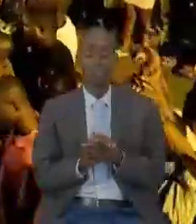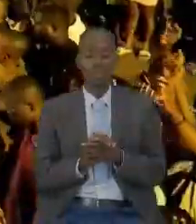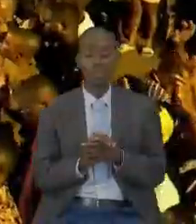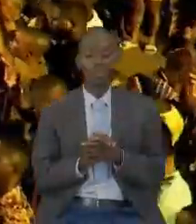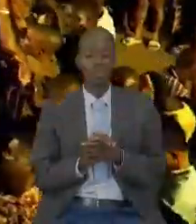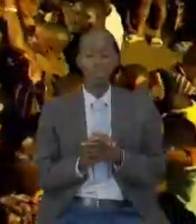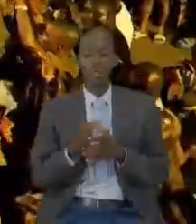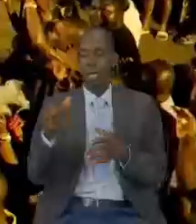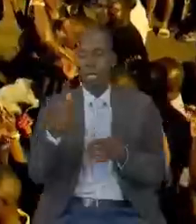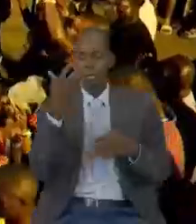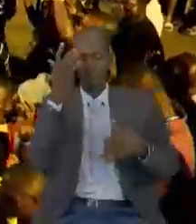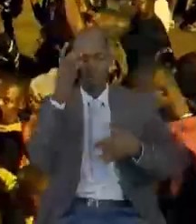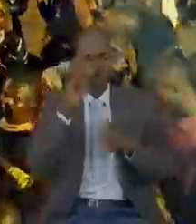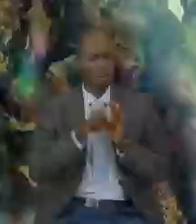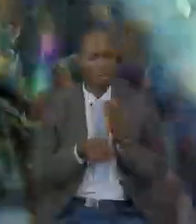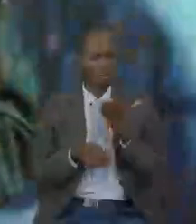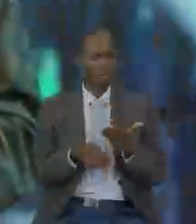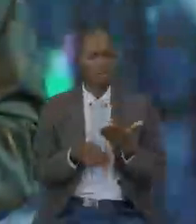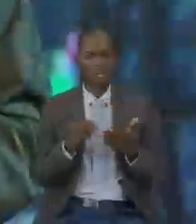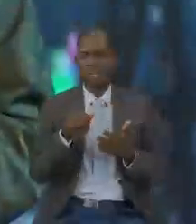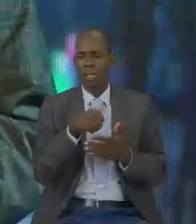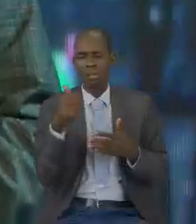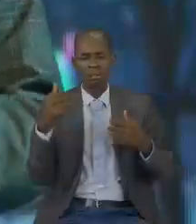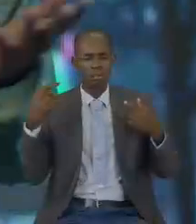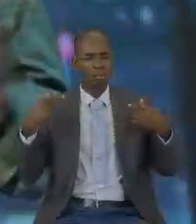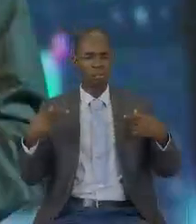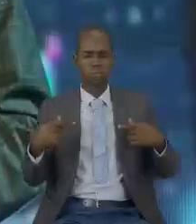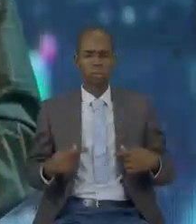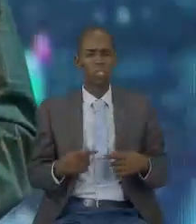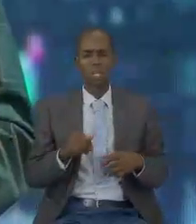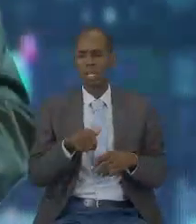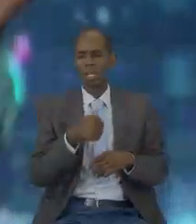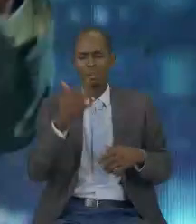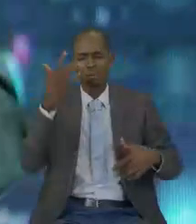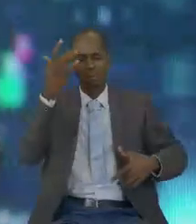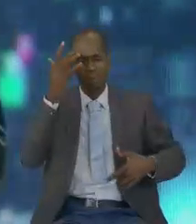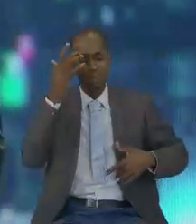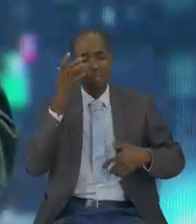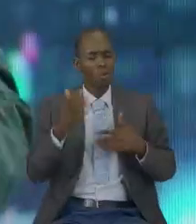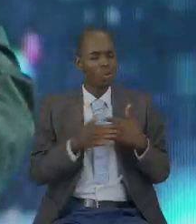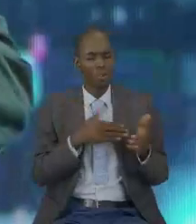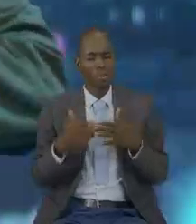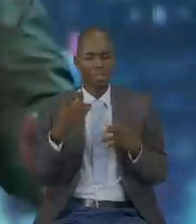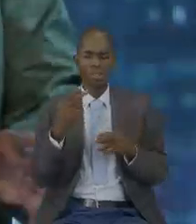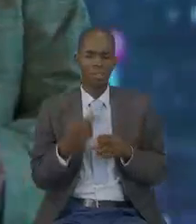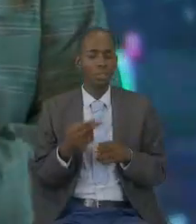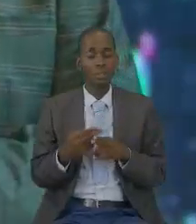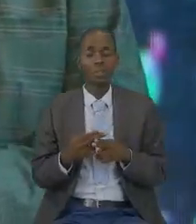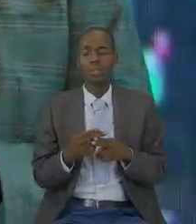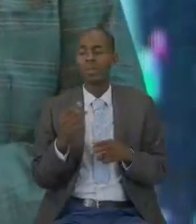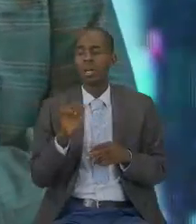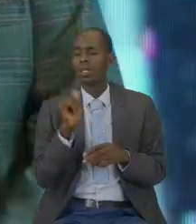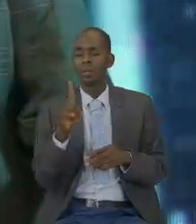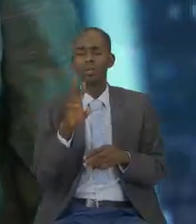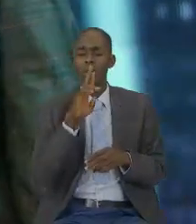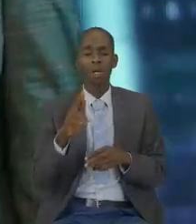name. Any sickness, any infirmity, any disease, whatever the name, wherever you are in